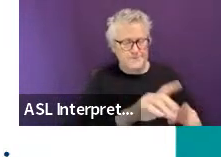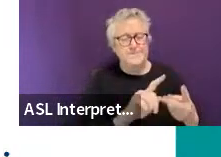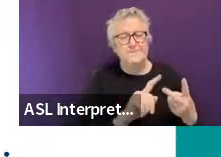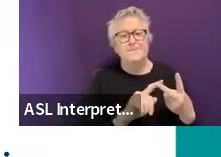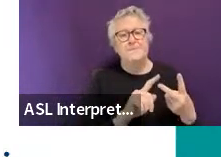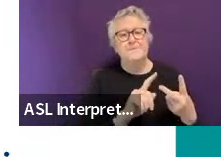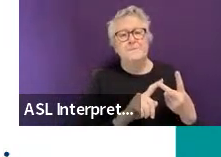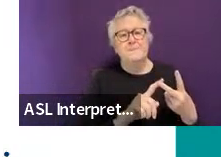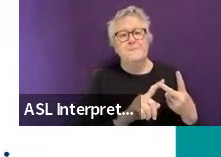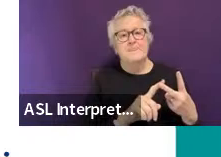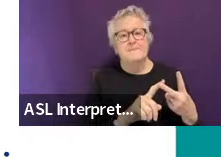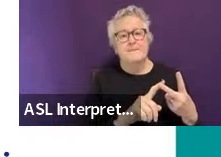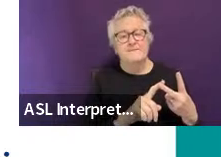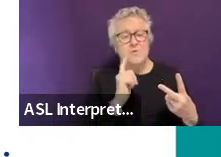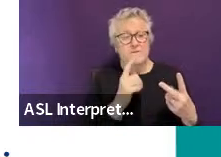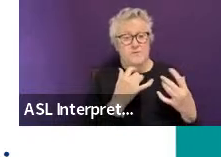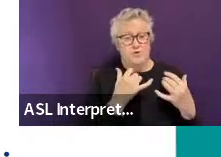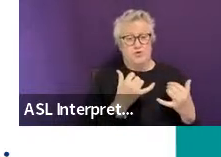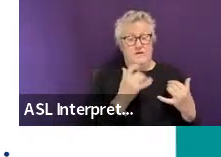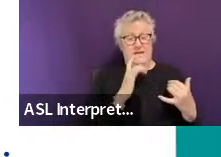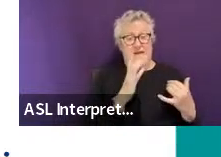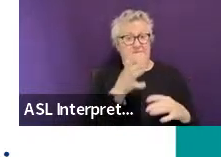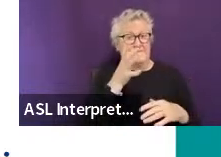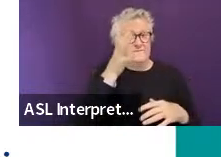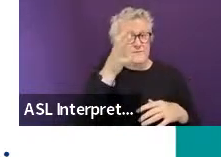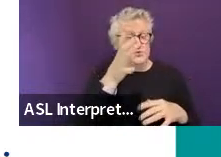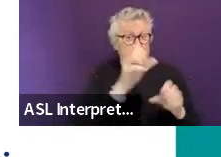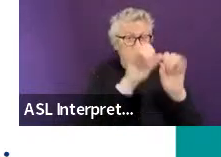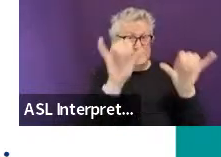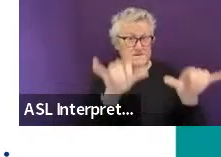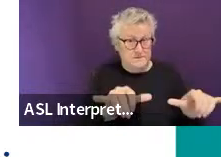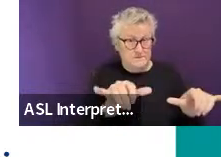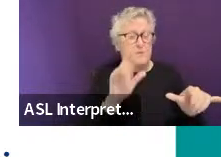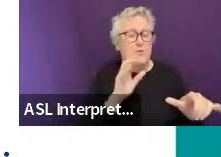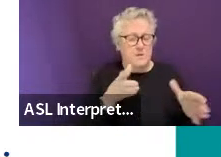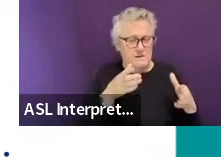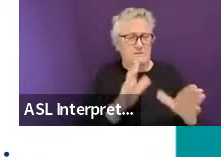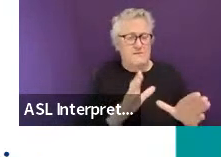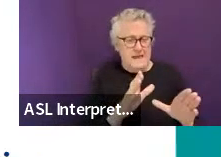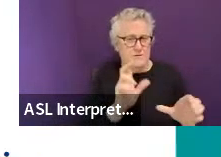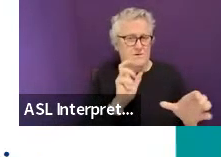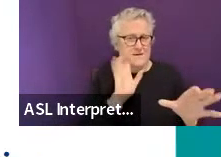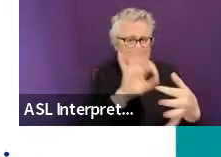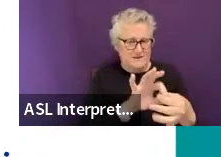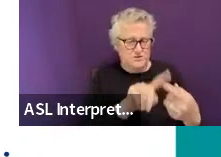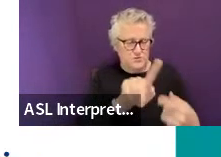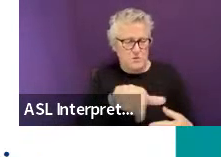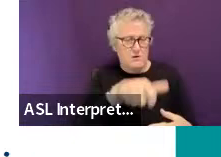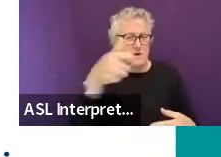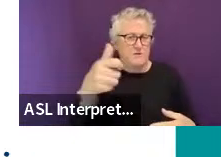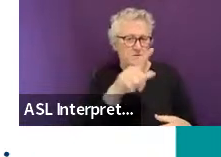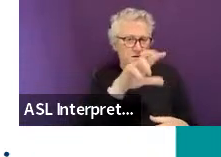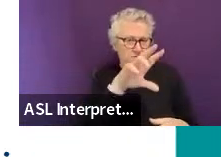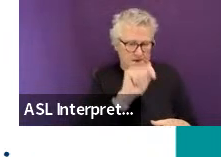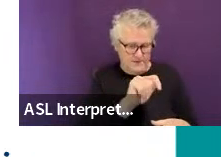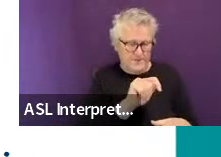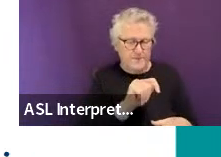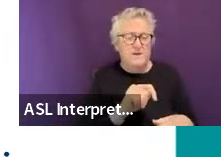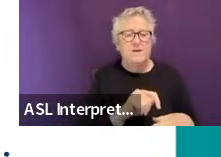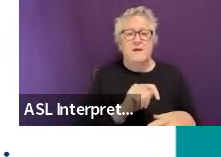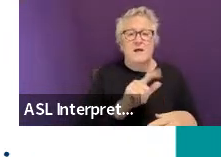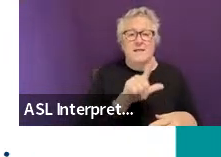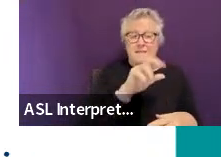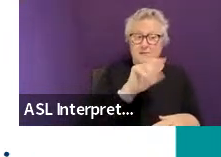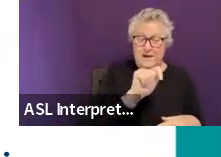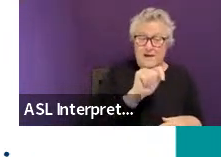bus current and future system while providing convenient connections to new LRT stations. And light rail provides more competitive travel